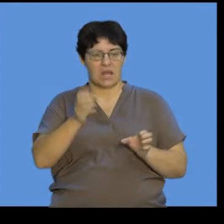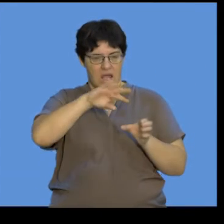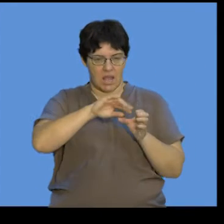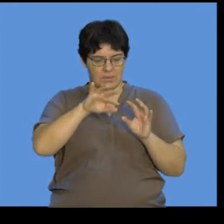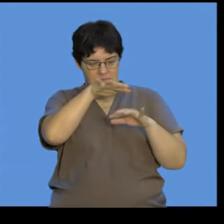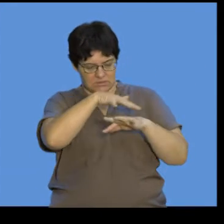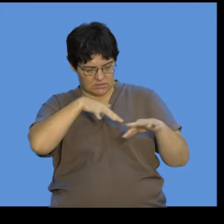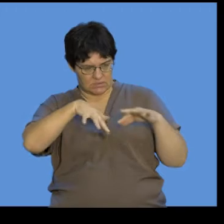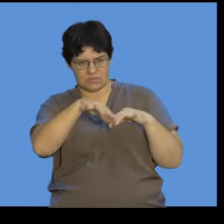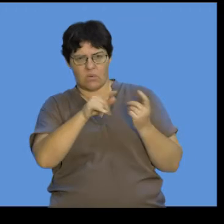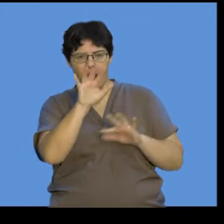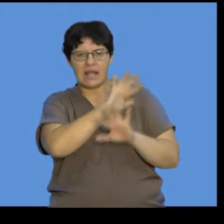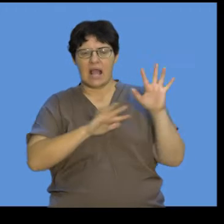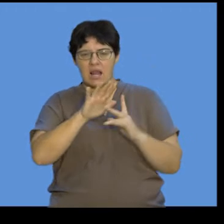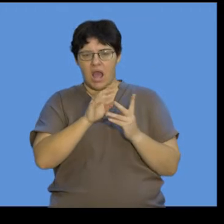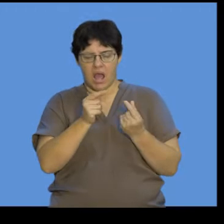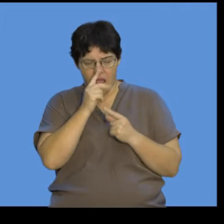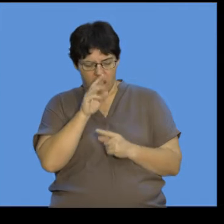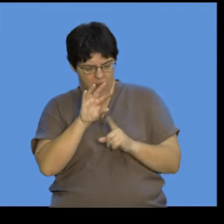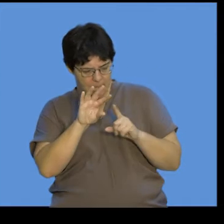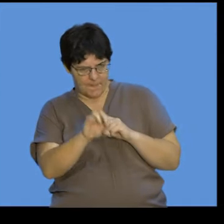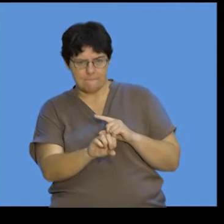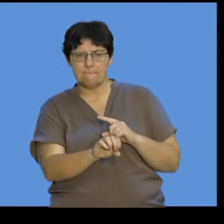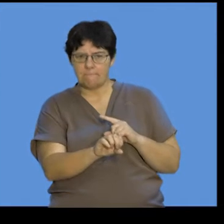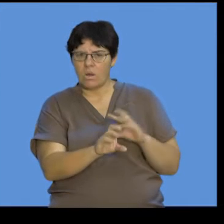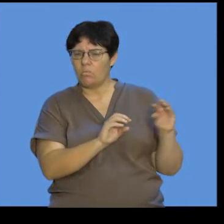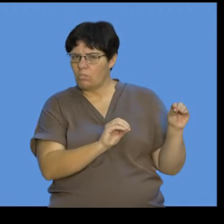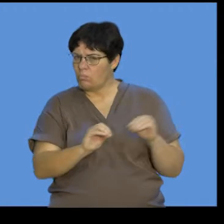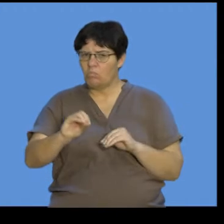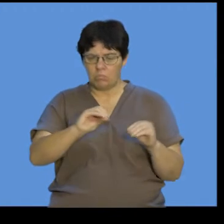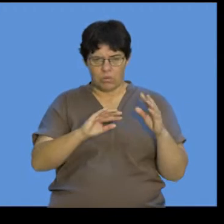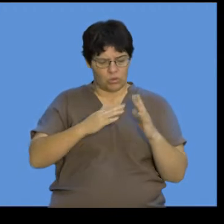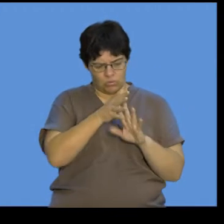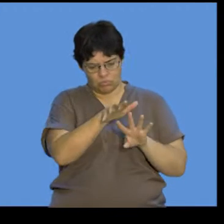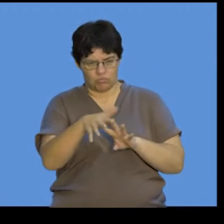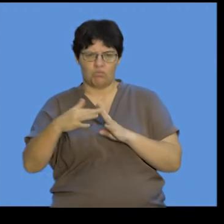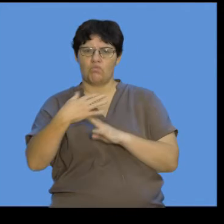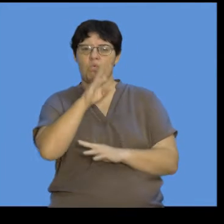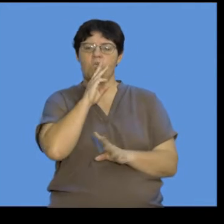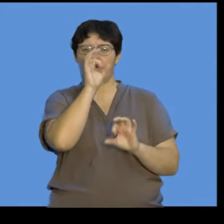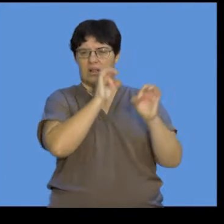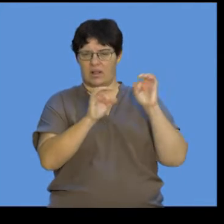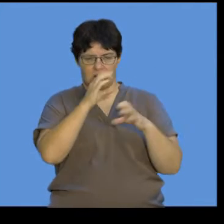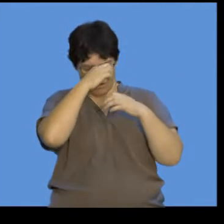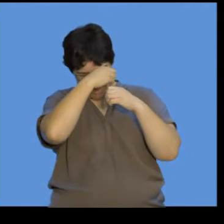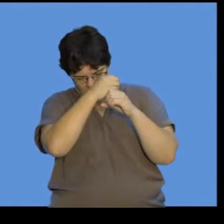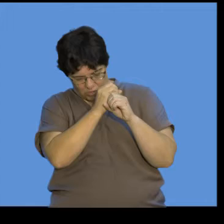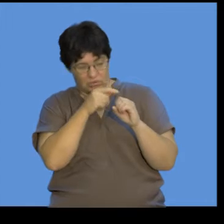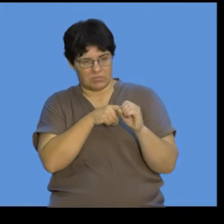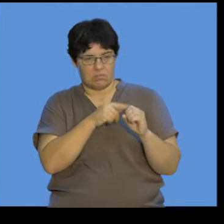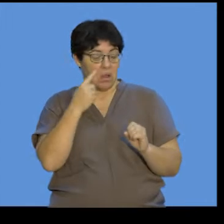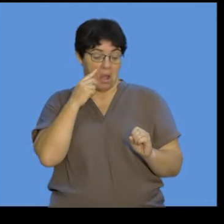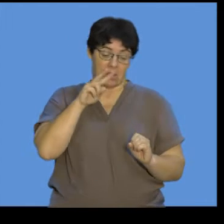because they are colored, you can realize that they actually move through water molecules. So under a microscope, of course, because this is